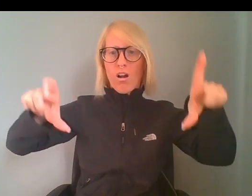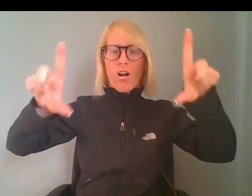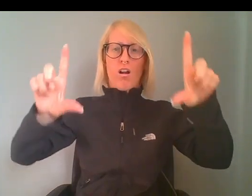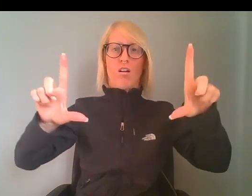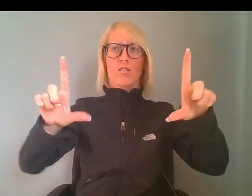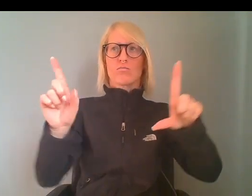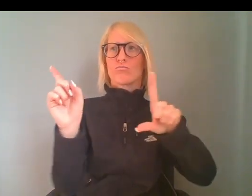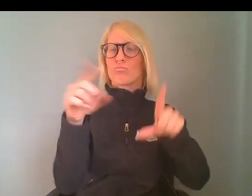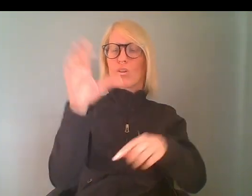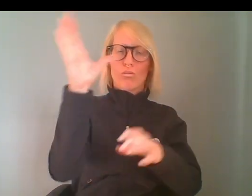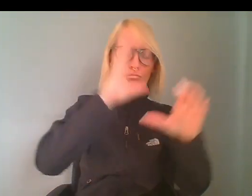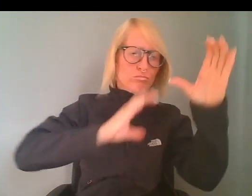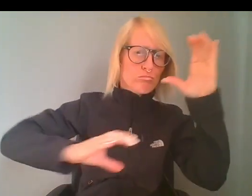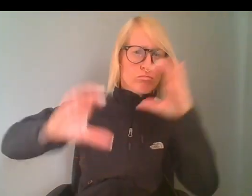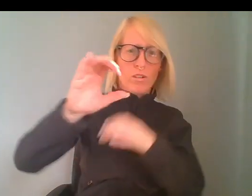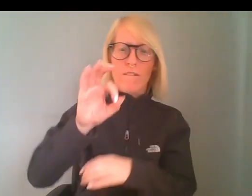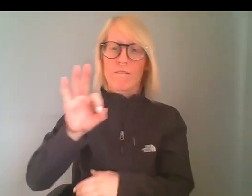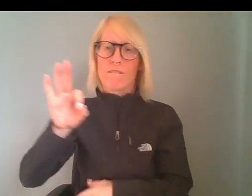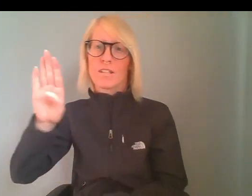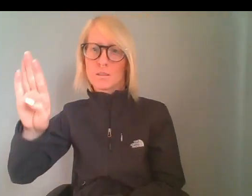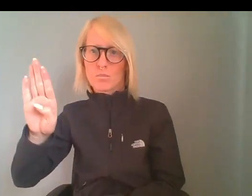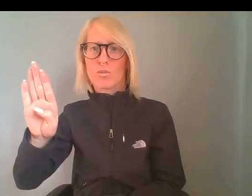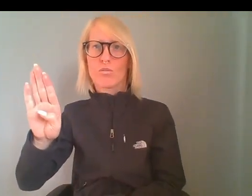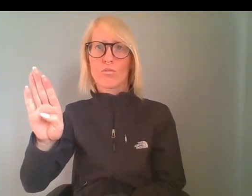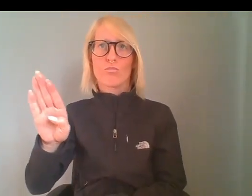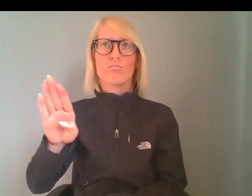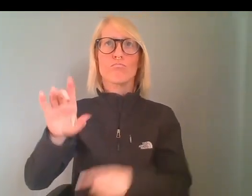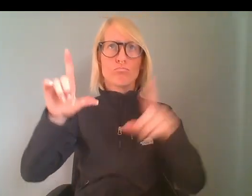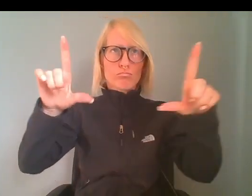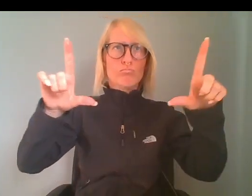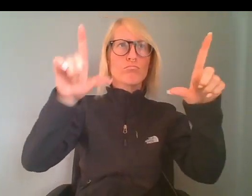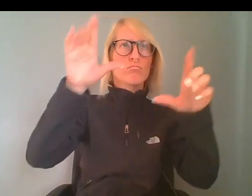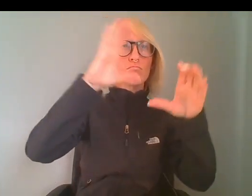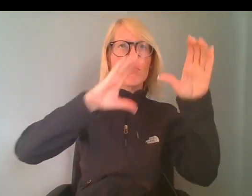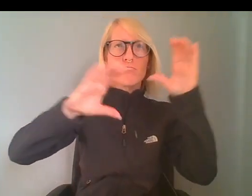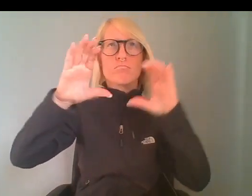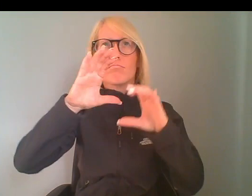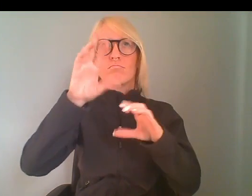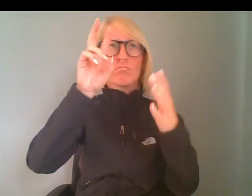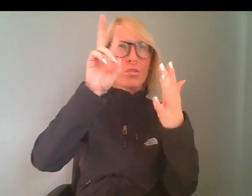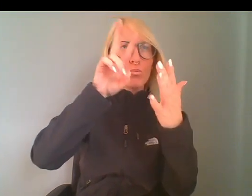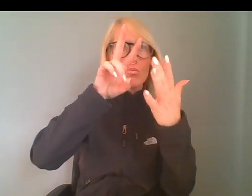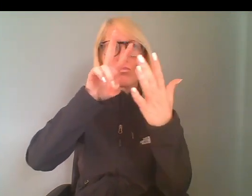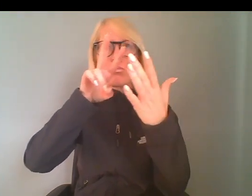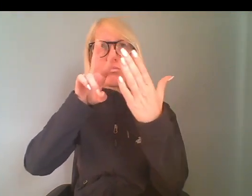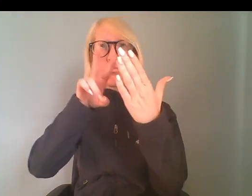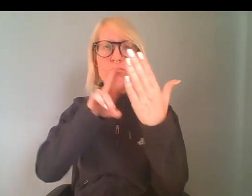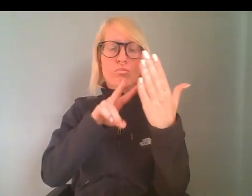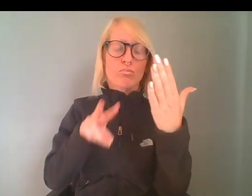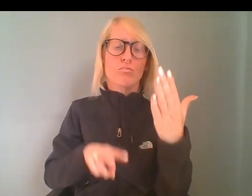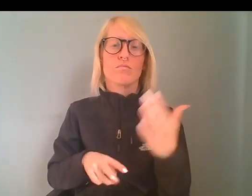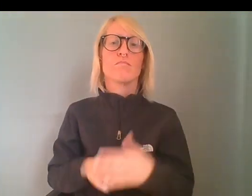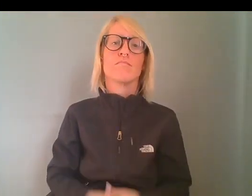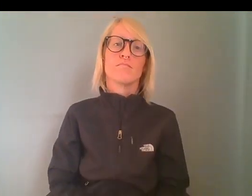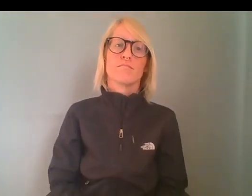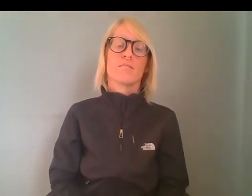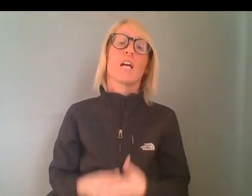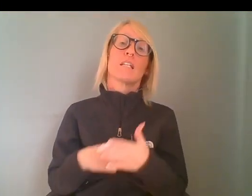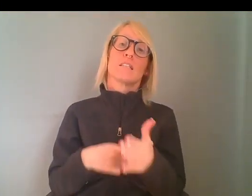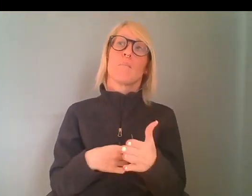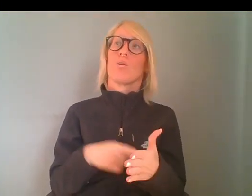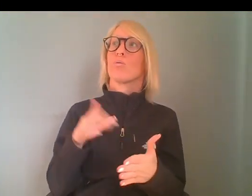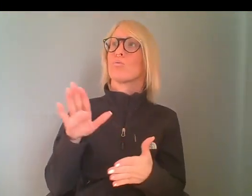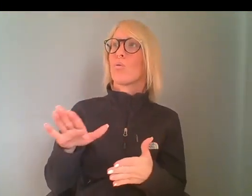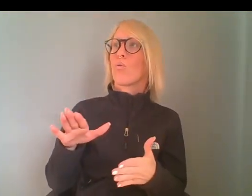look at the tools, like if you are, let's see, if you're a clothing shelter or